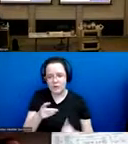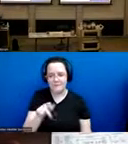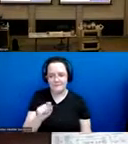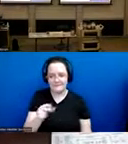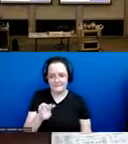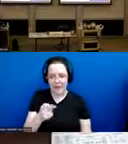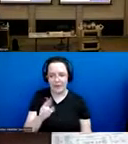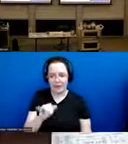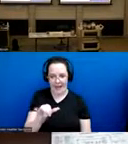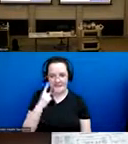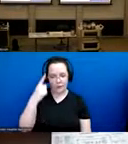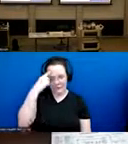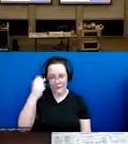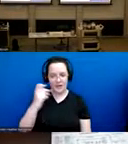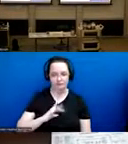pretty cool.